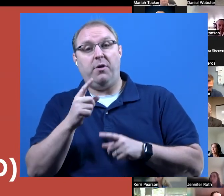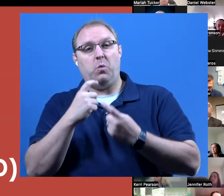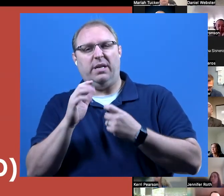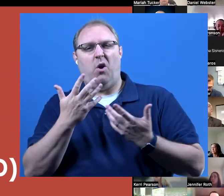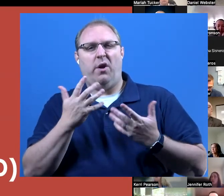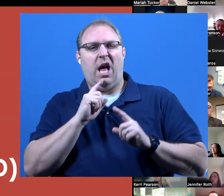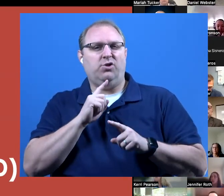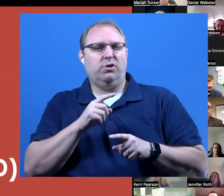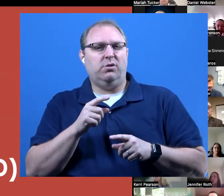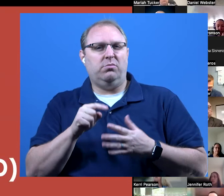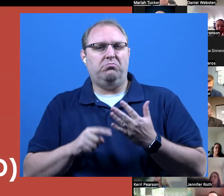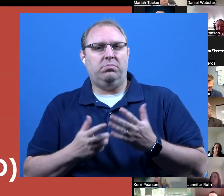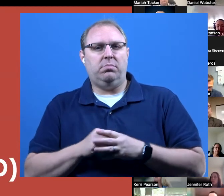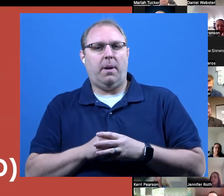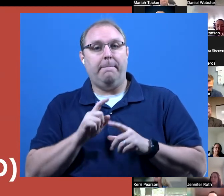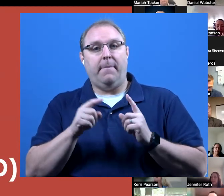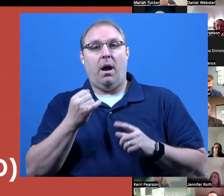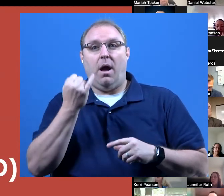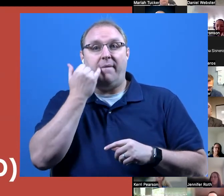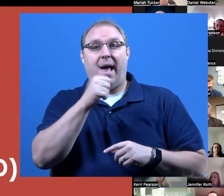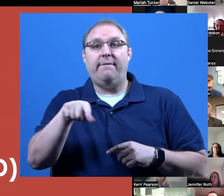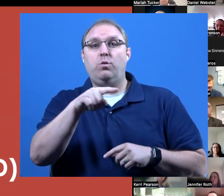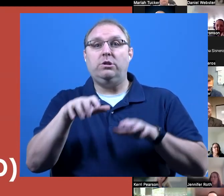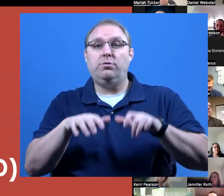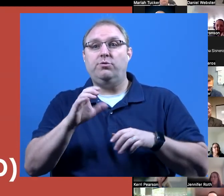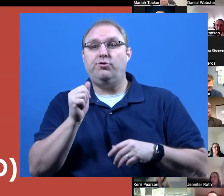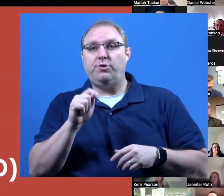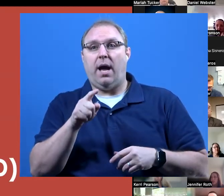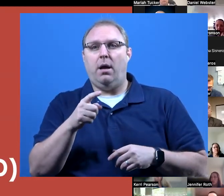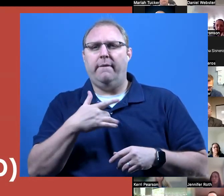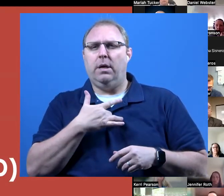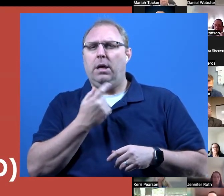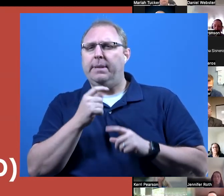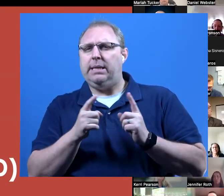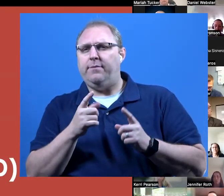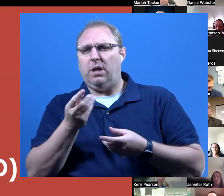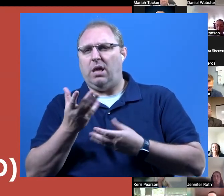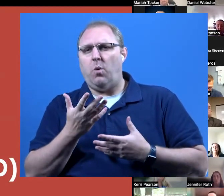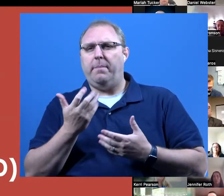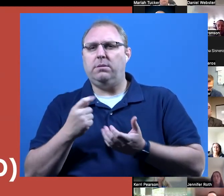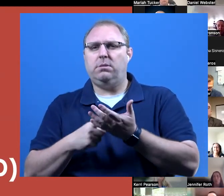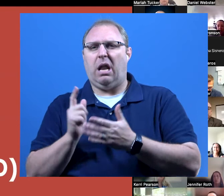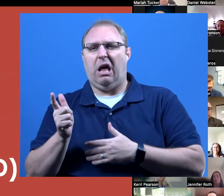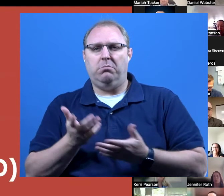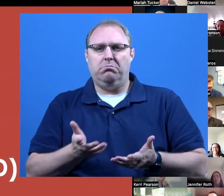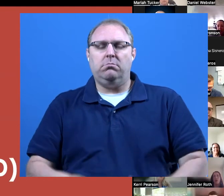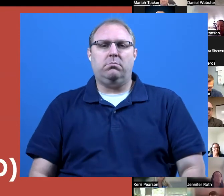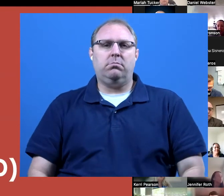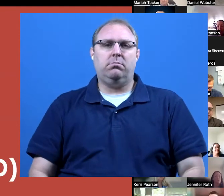Okay. I'm going to turn the time back over to Diane. Back it up. Me? Yeah, just Oh. because for you,